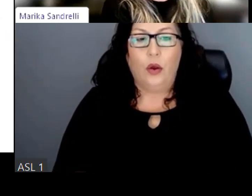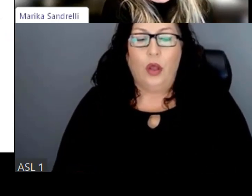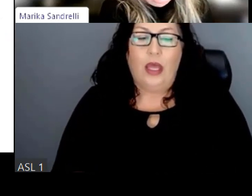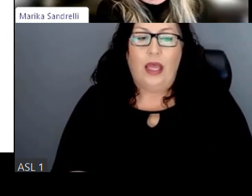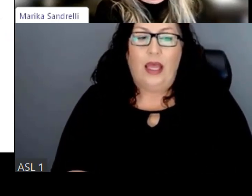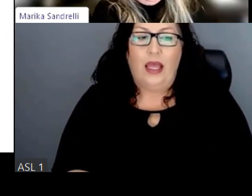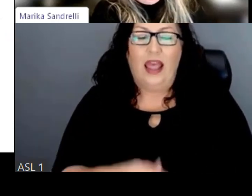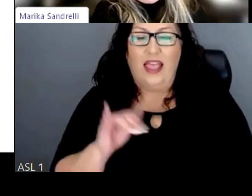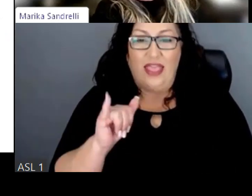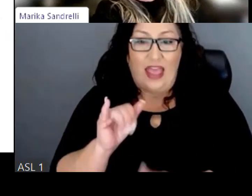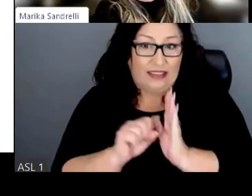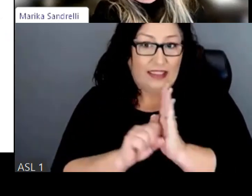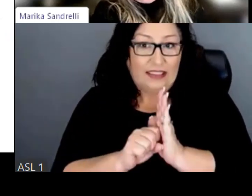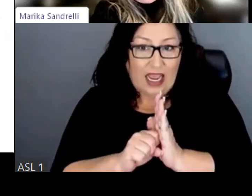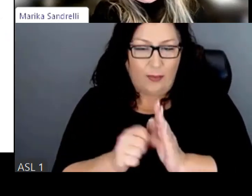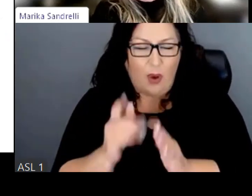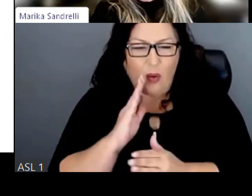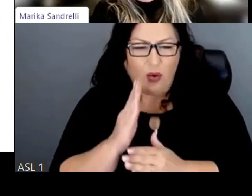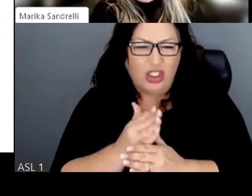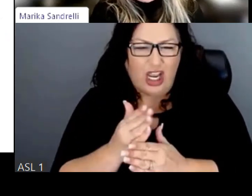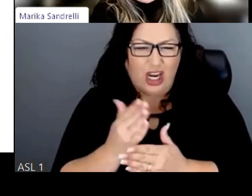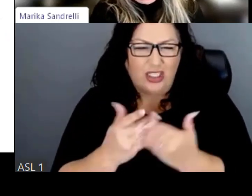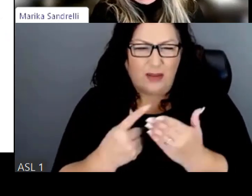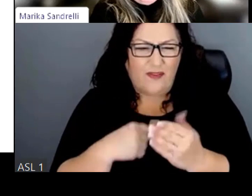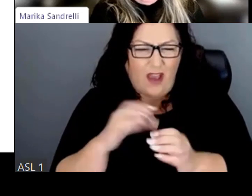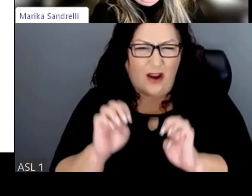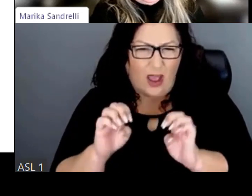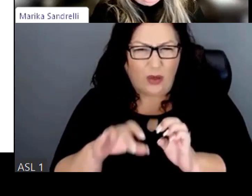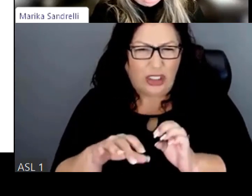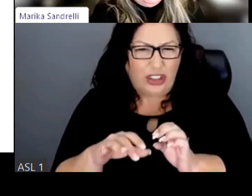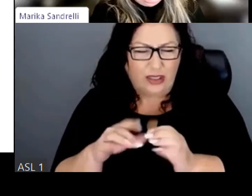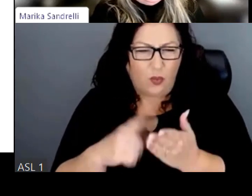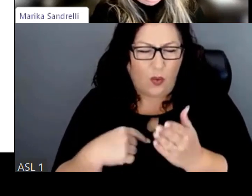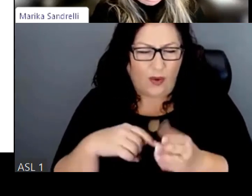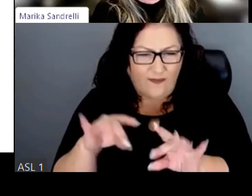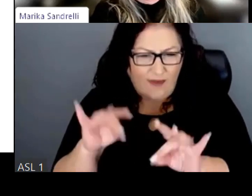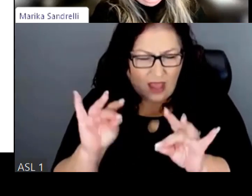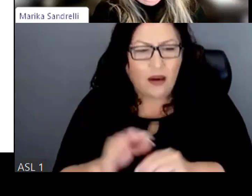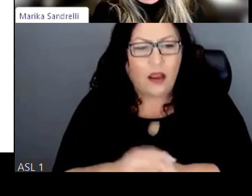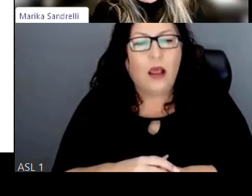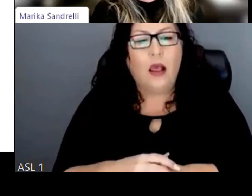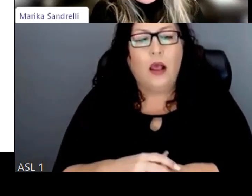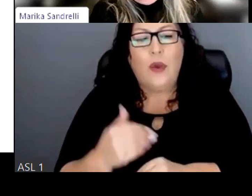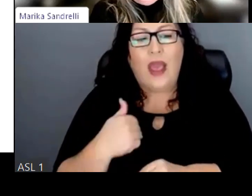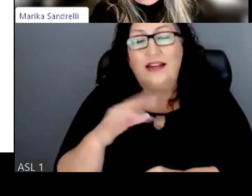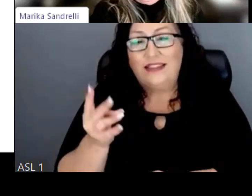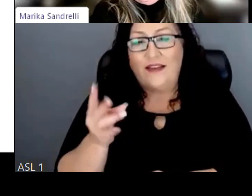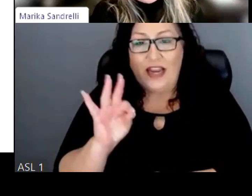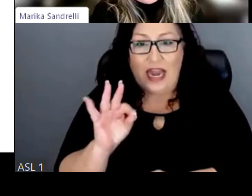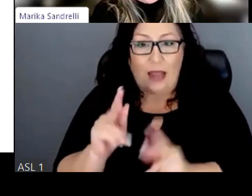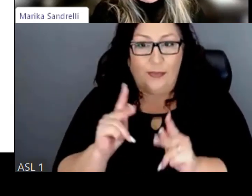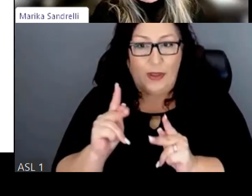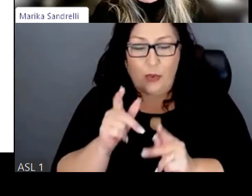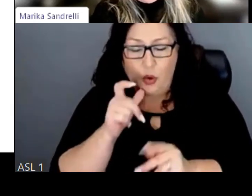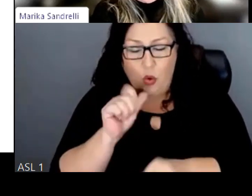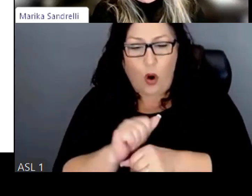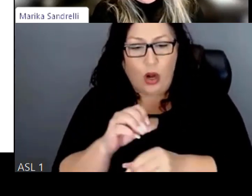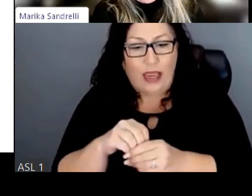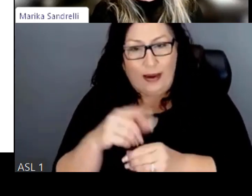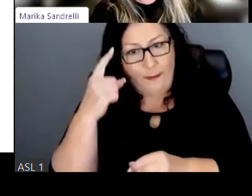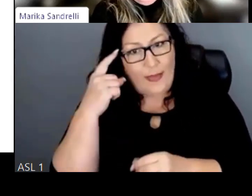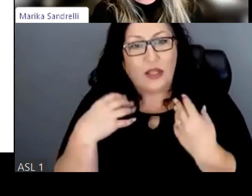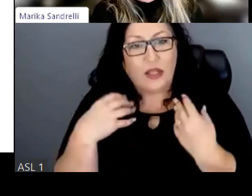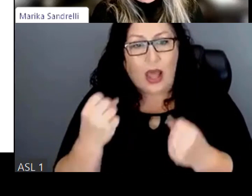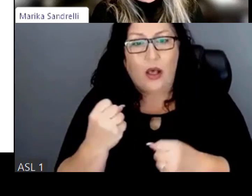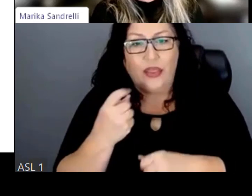So we've had, here's the sample, because I'm going to share some of our evaluation findings. So we had about 79 participants that work